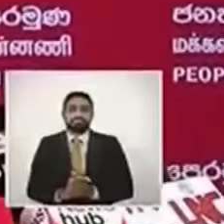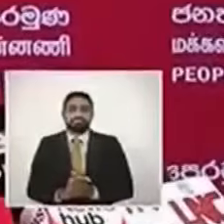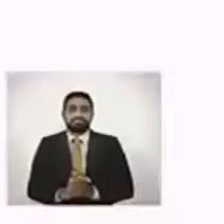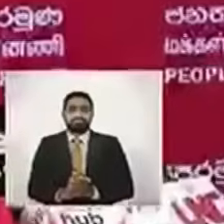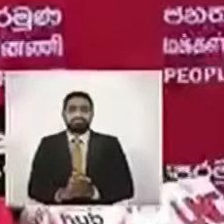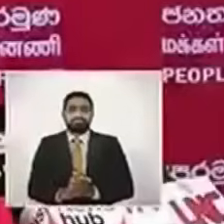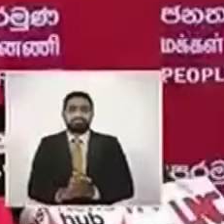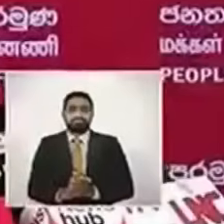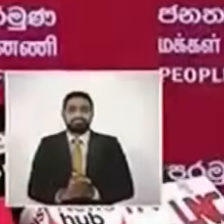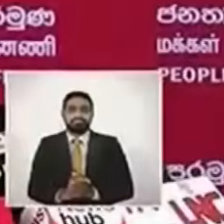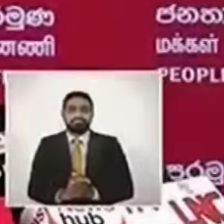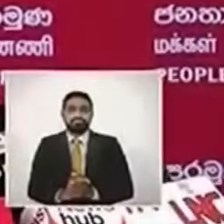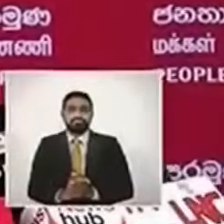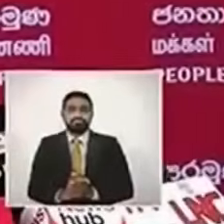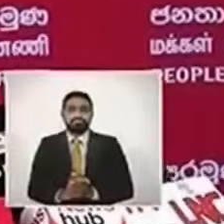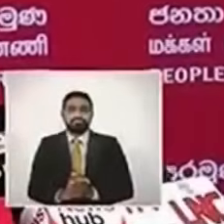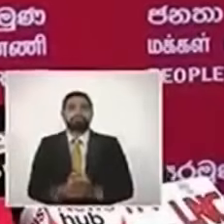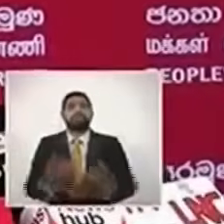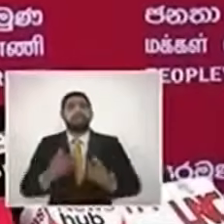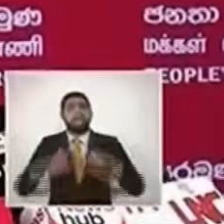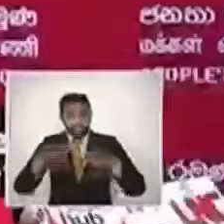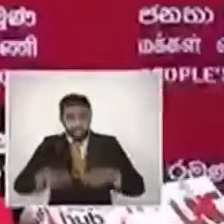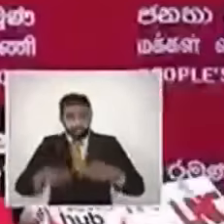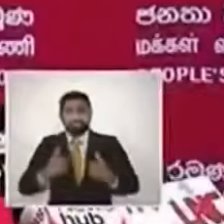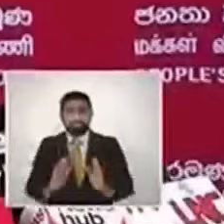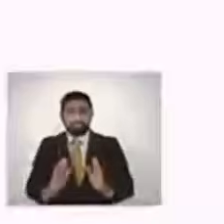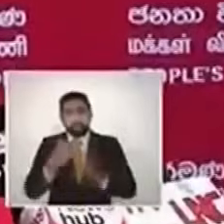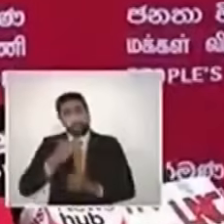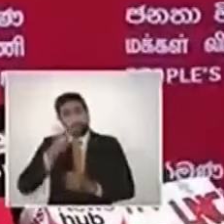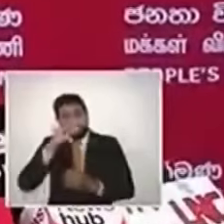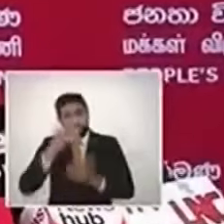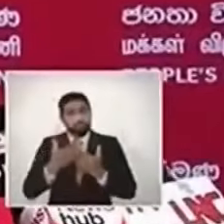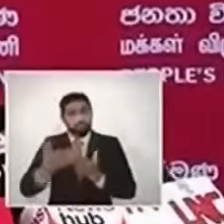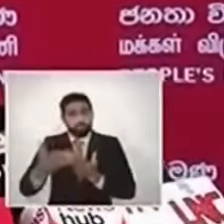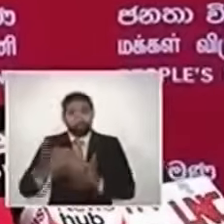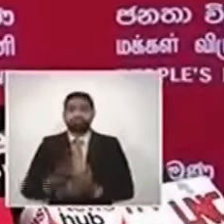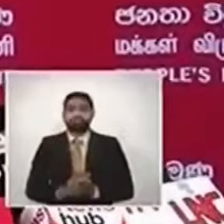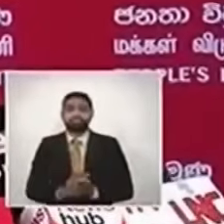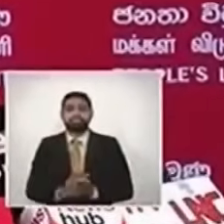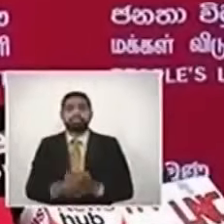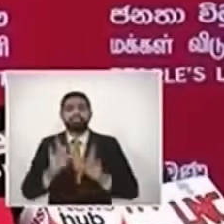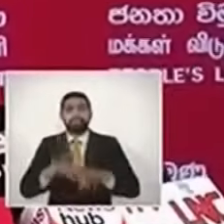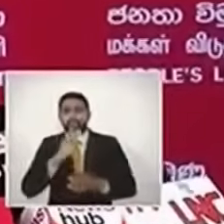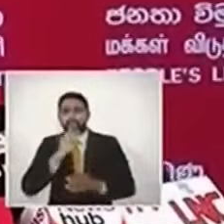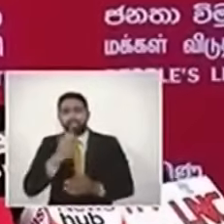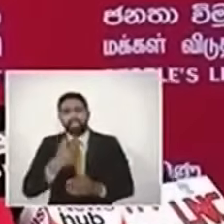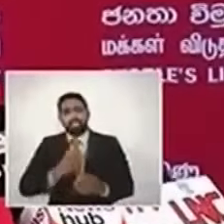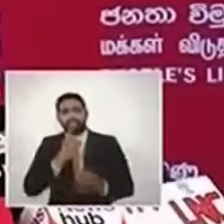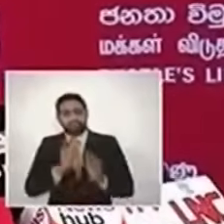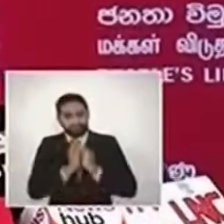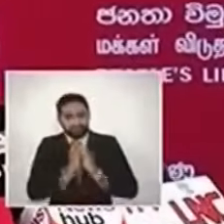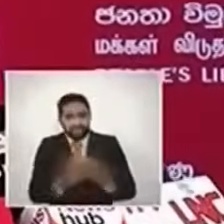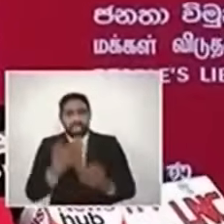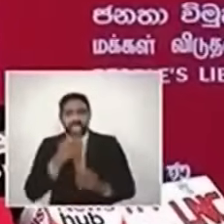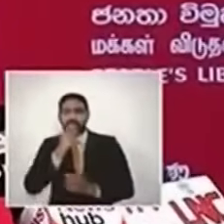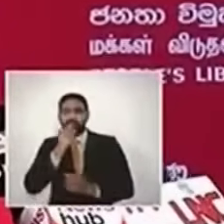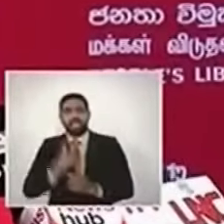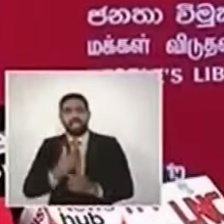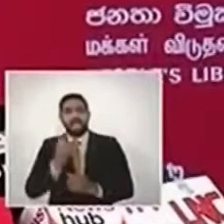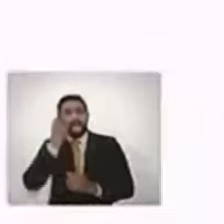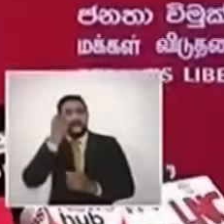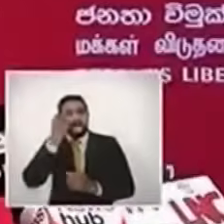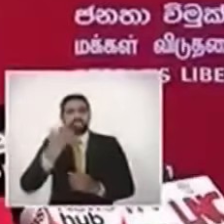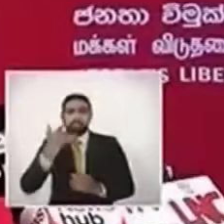We are now beginning to see how unsound, short-sighted and unscientific it is to decide to completely convert to 100% organic